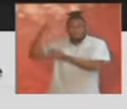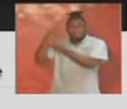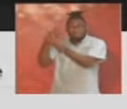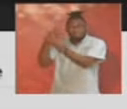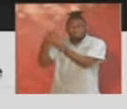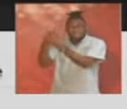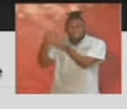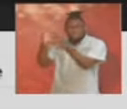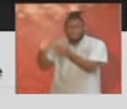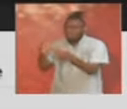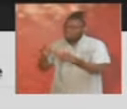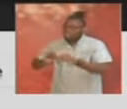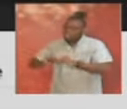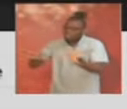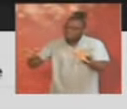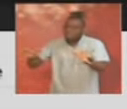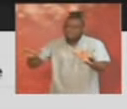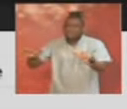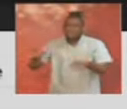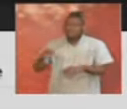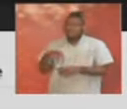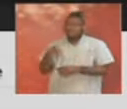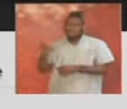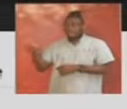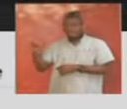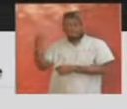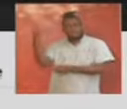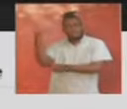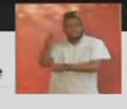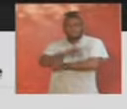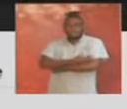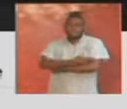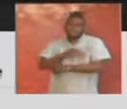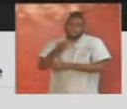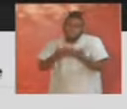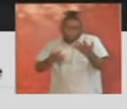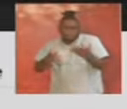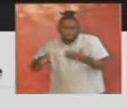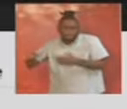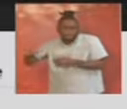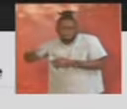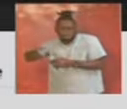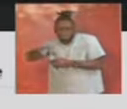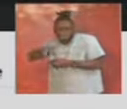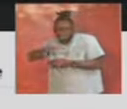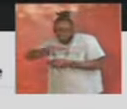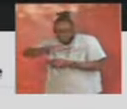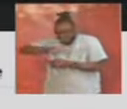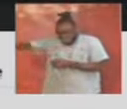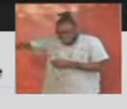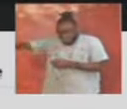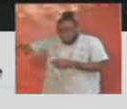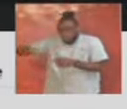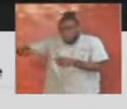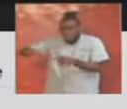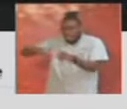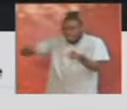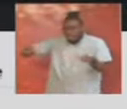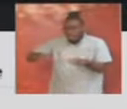If you look at the graph, you'll see there are flat areas because we had periods where we would have had no